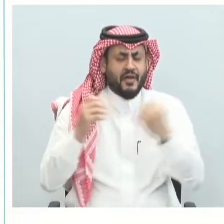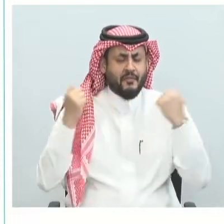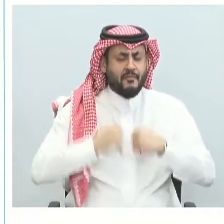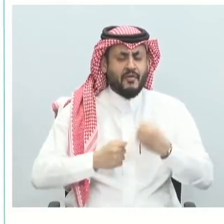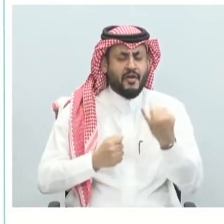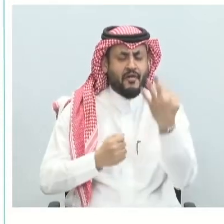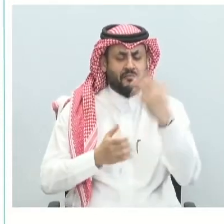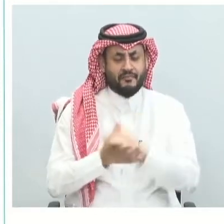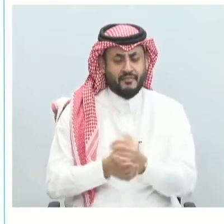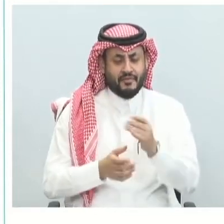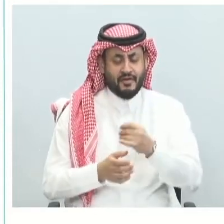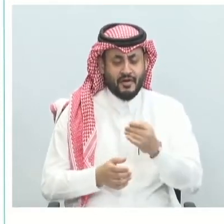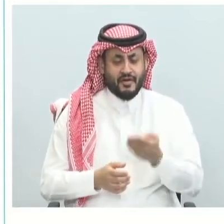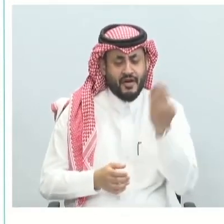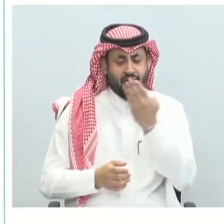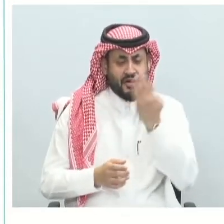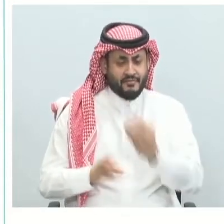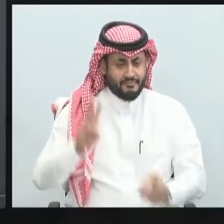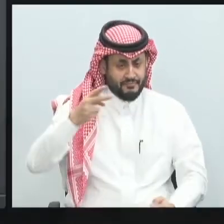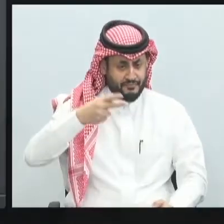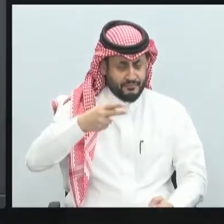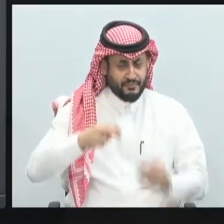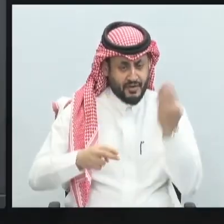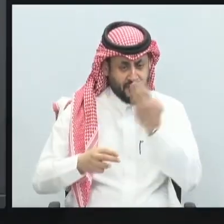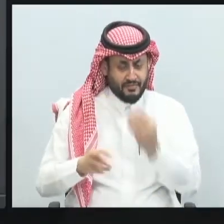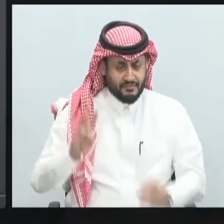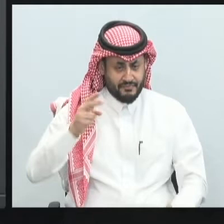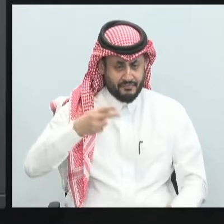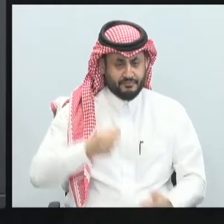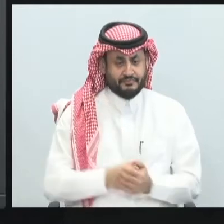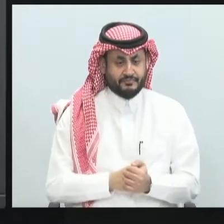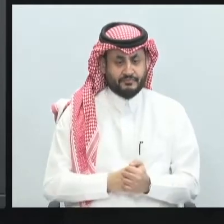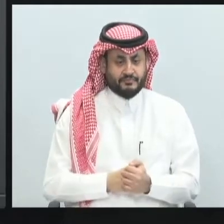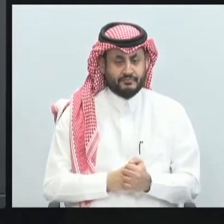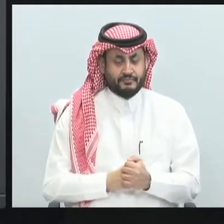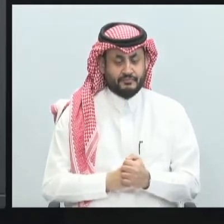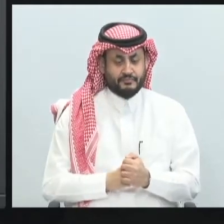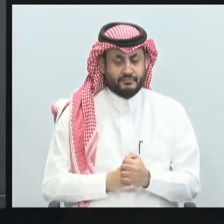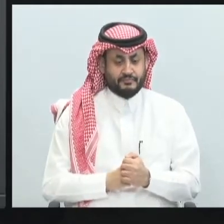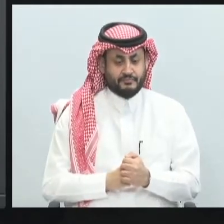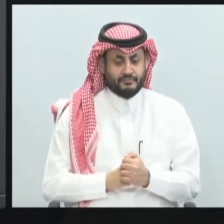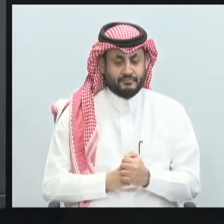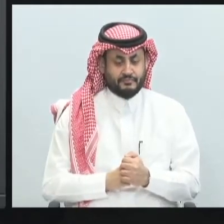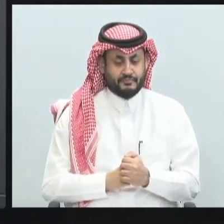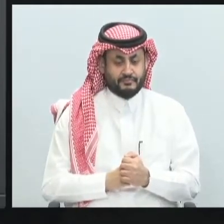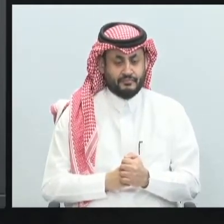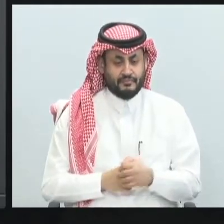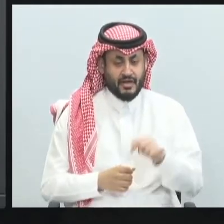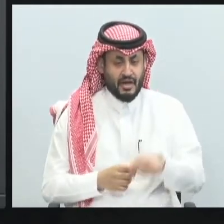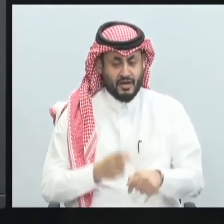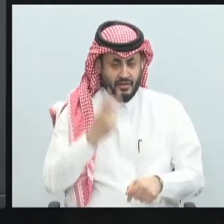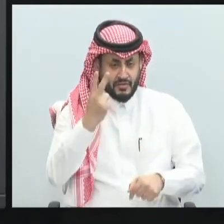words starting with WH. Starting with WH. Okay. Now, we have two characters